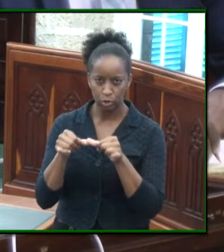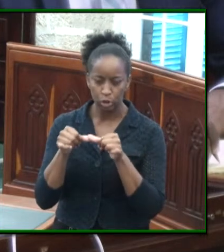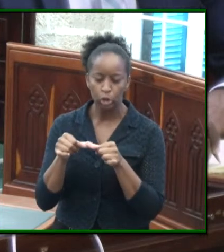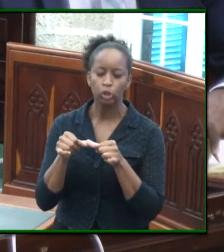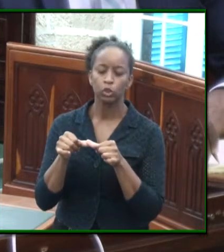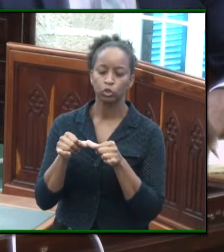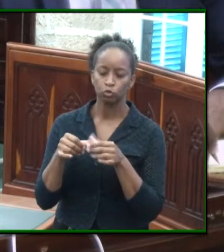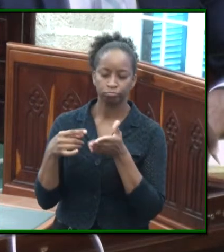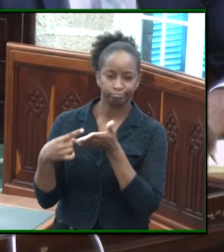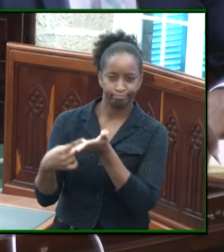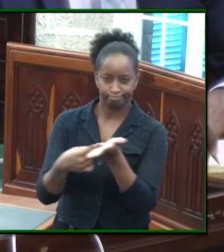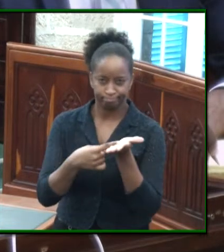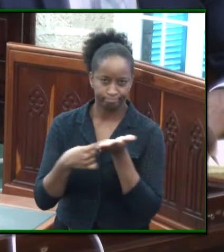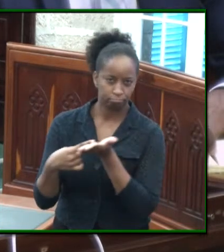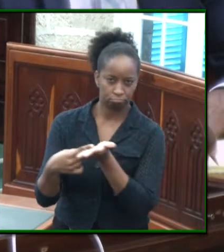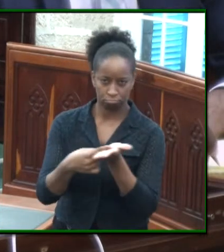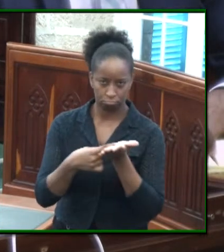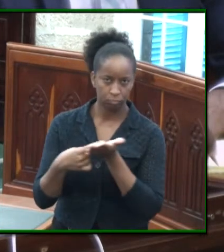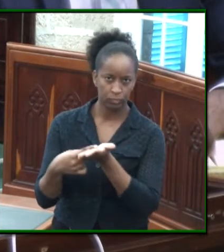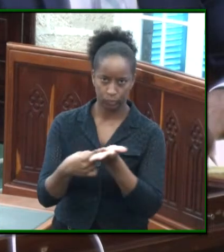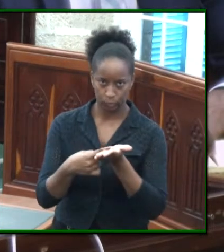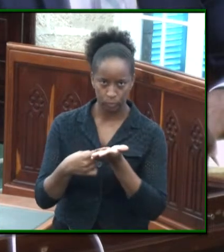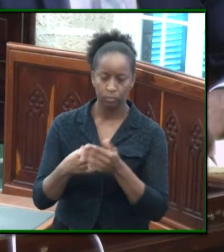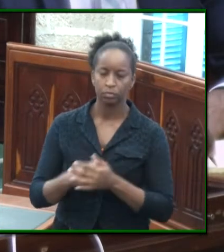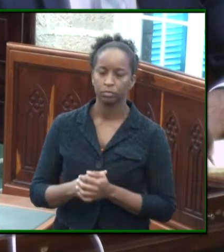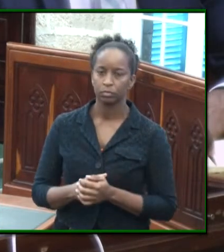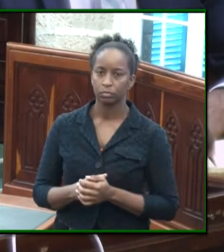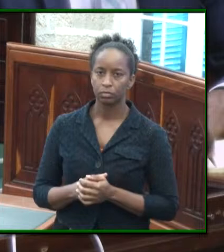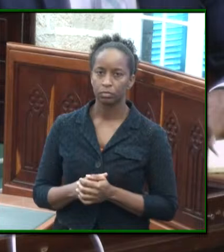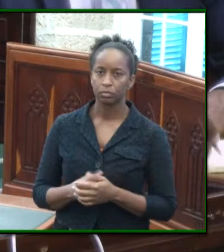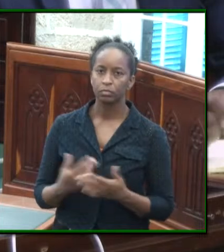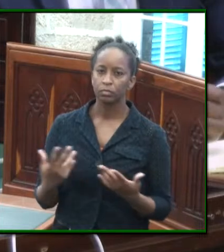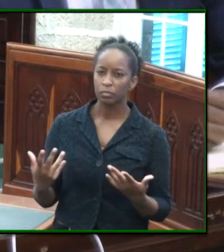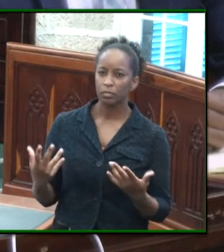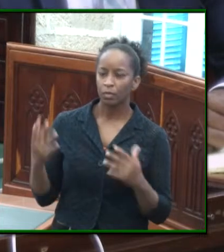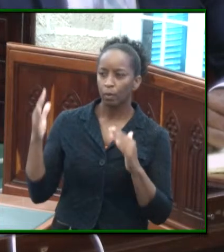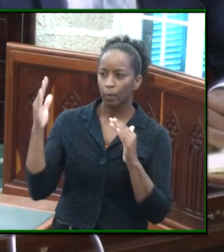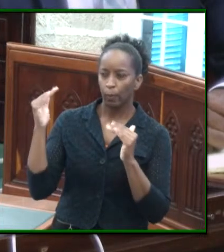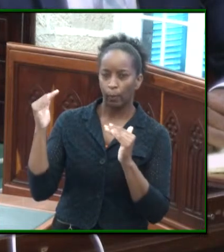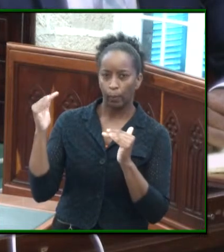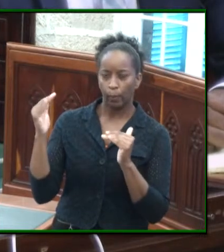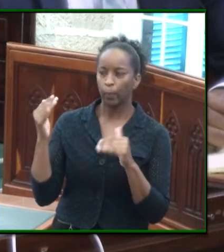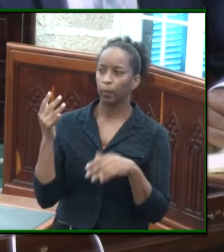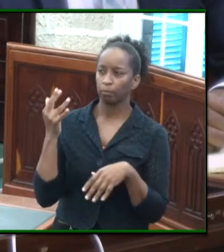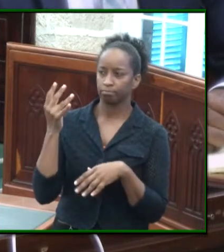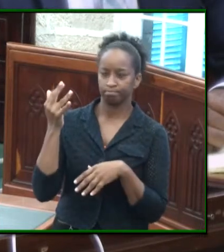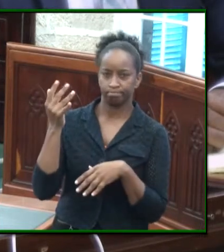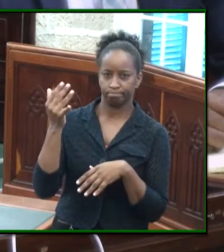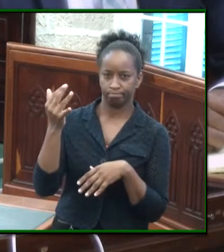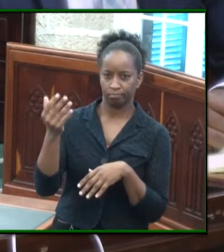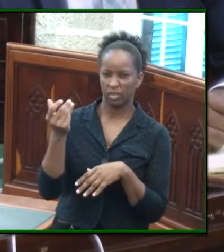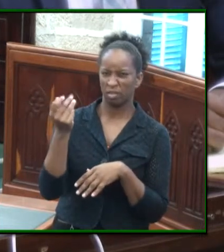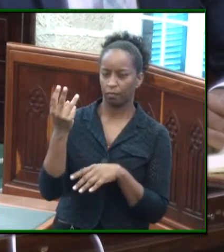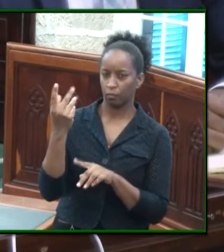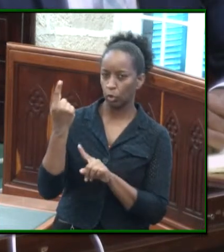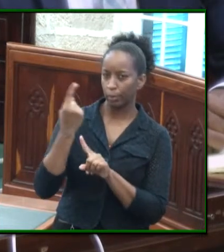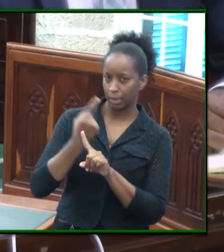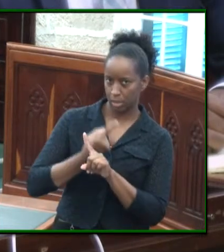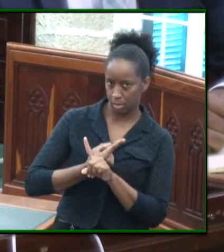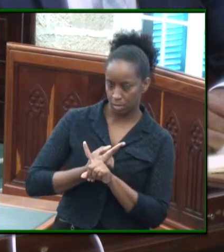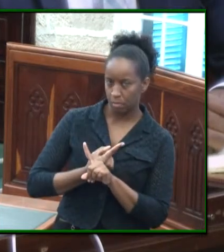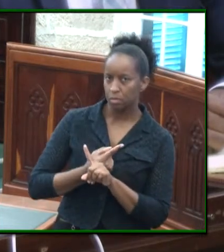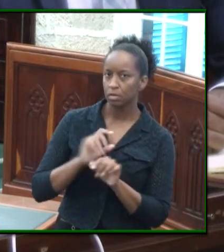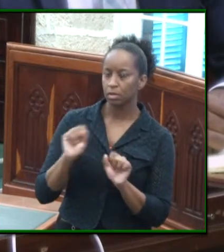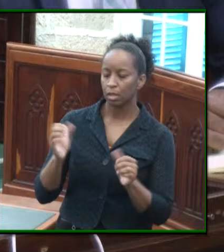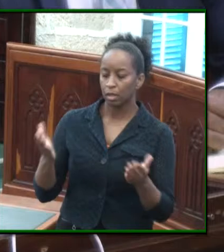we will do some more work on it, and hopefully within the next few months we'll be in a position to take something to cabinet